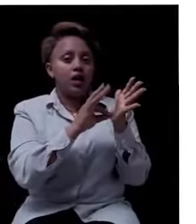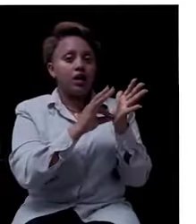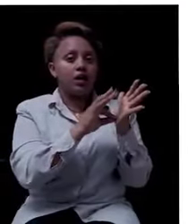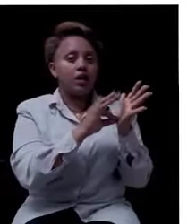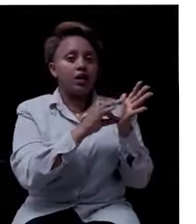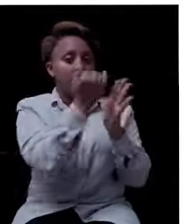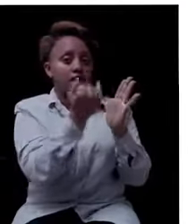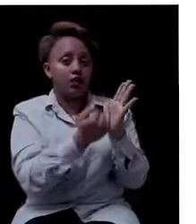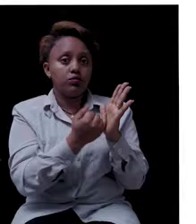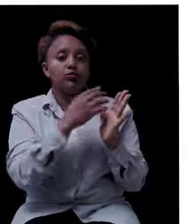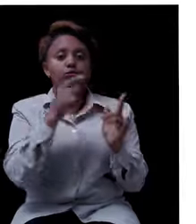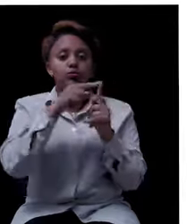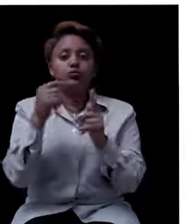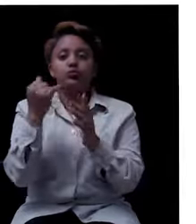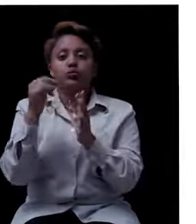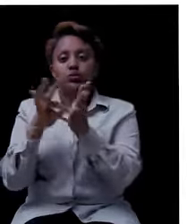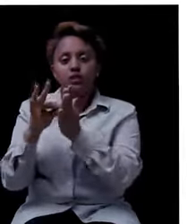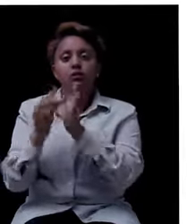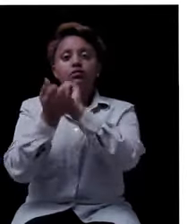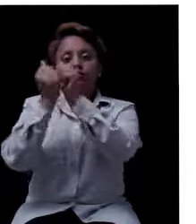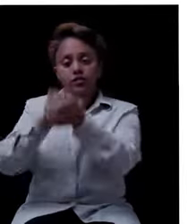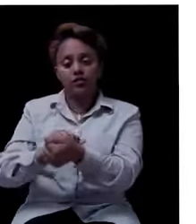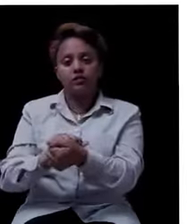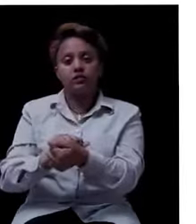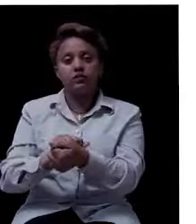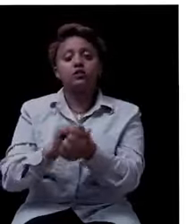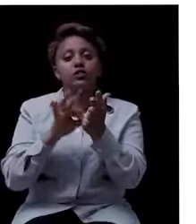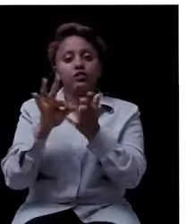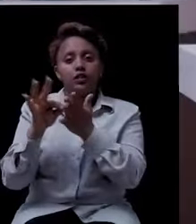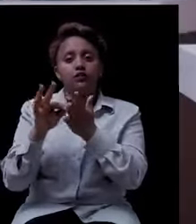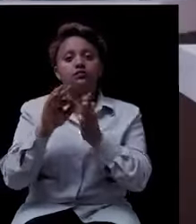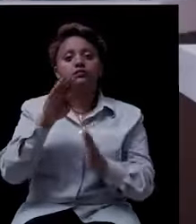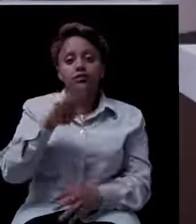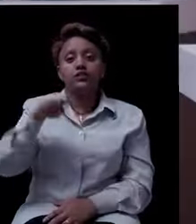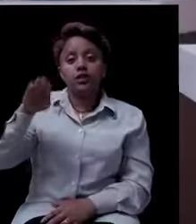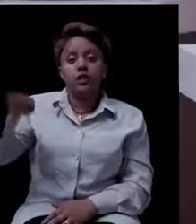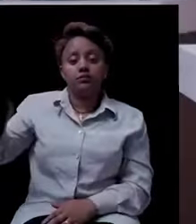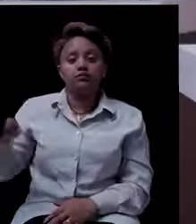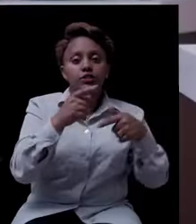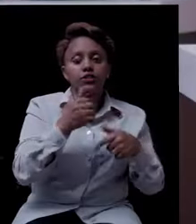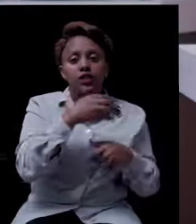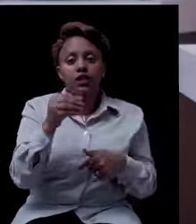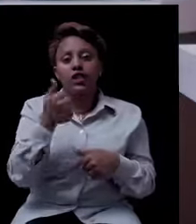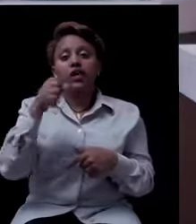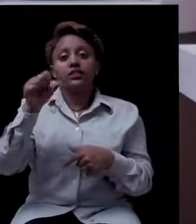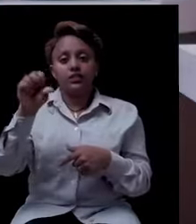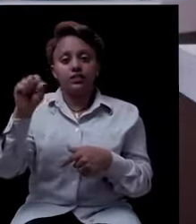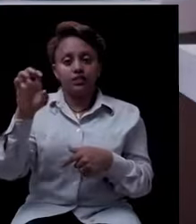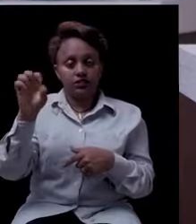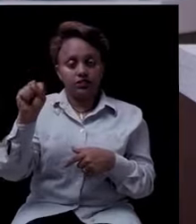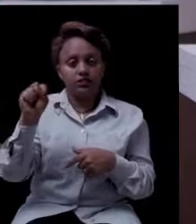converts the analog signal sent by the sensor into a digital signal. Processor and ASICs.